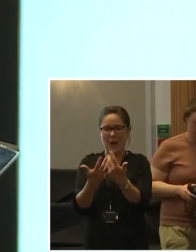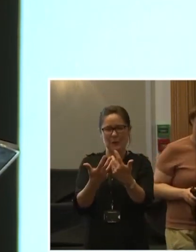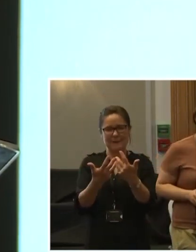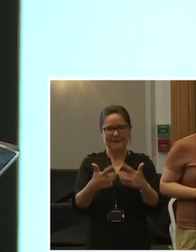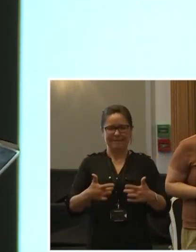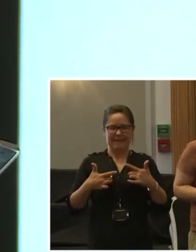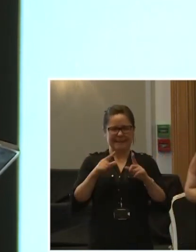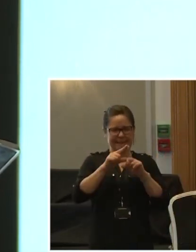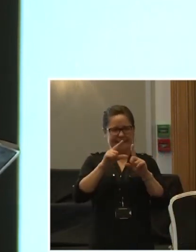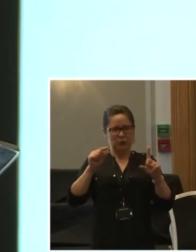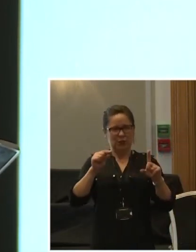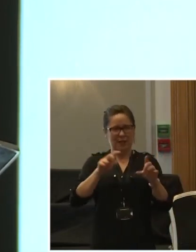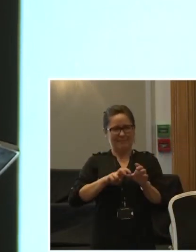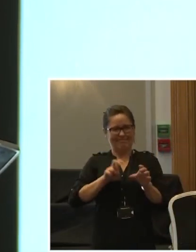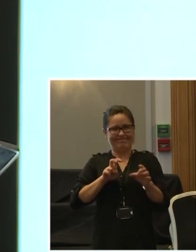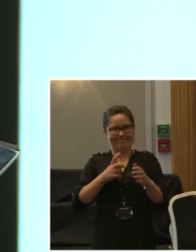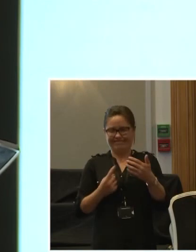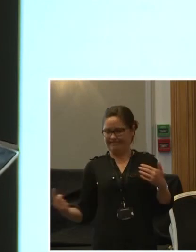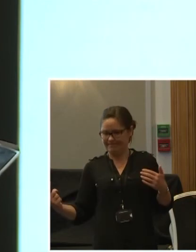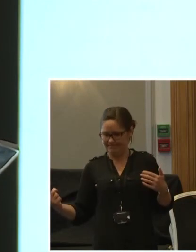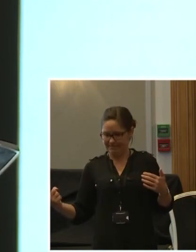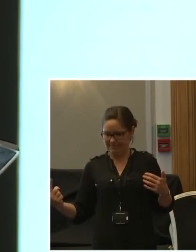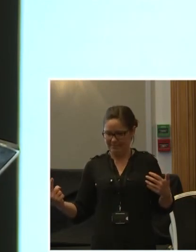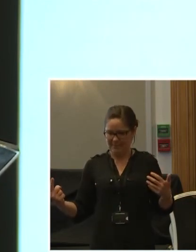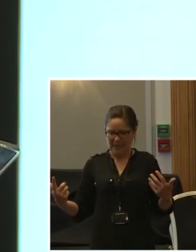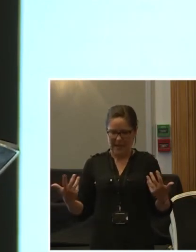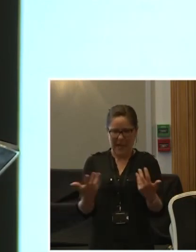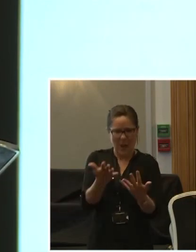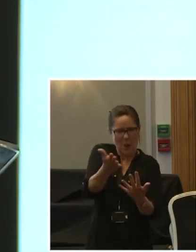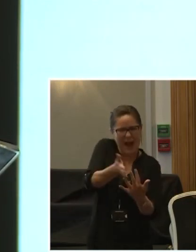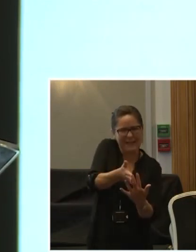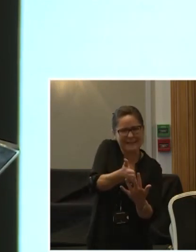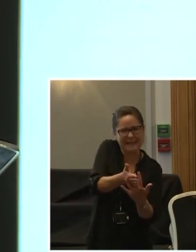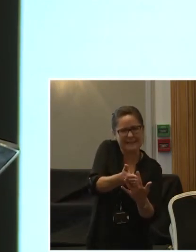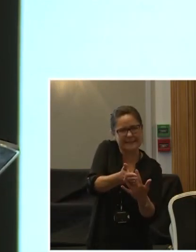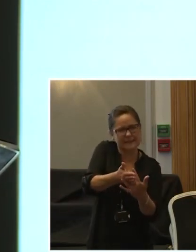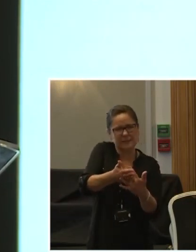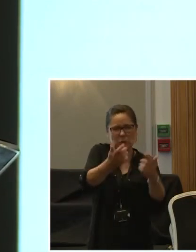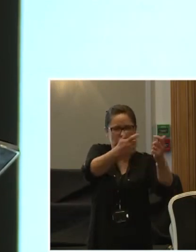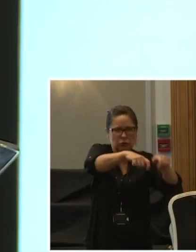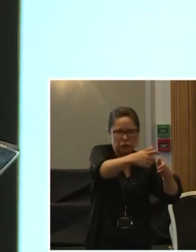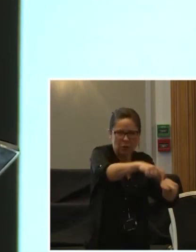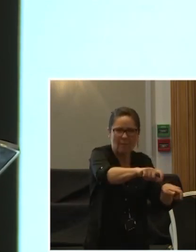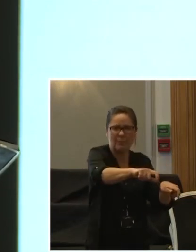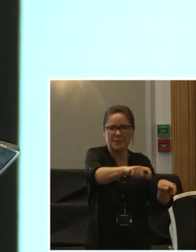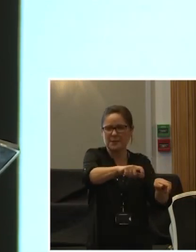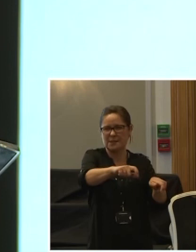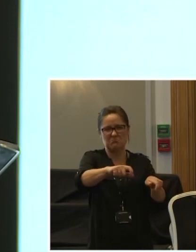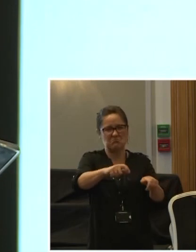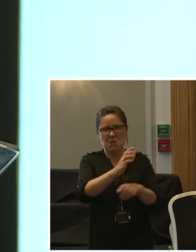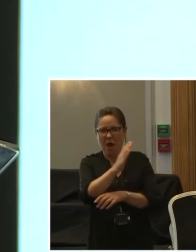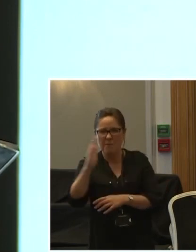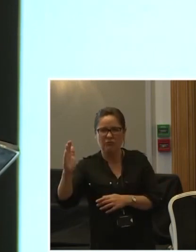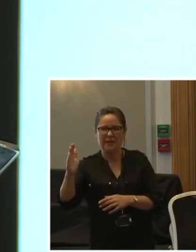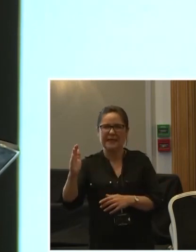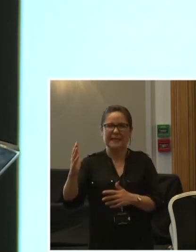choice of being in the community, maybe in the high street, a library? We're trying to be creative. So I guess the question is, moving